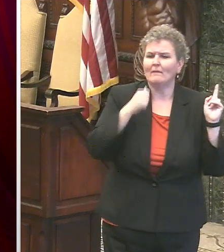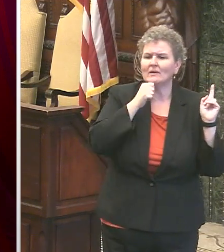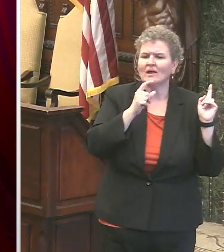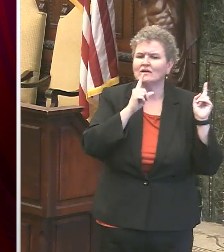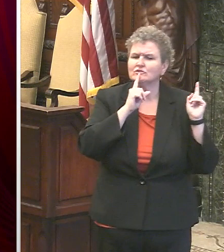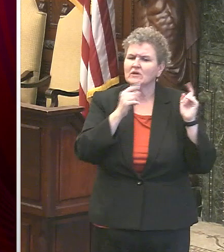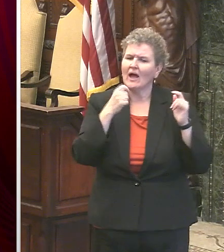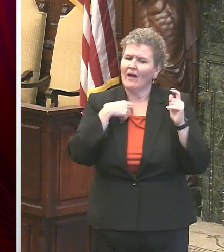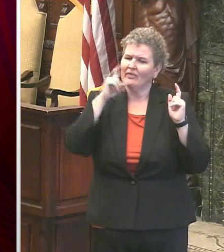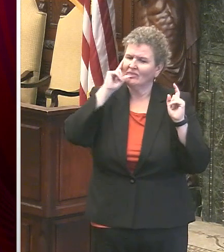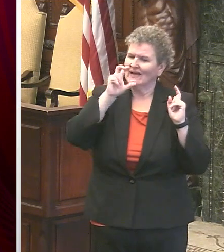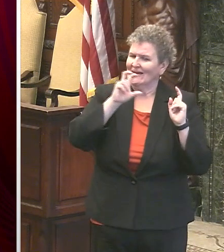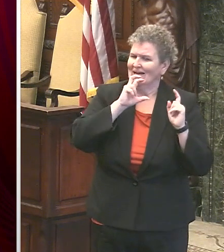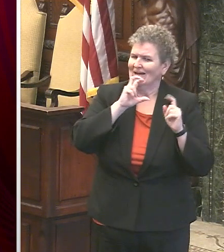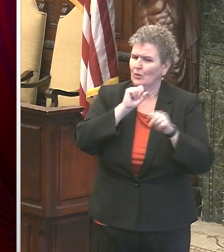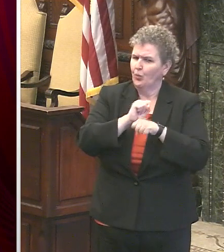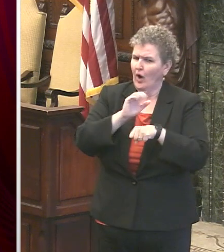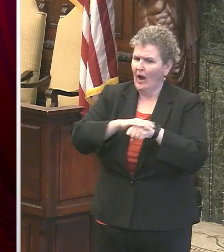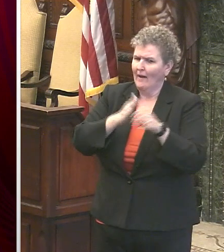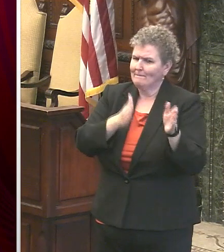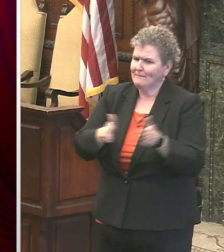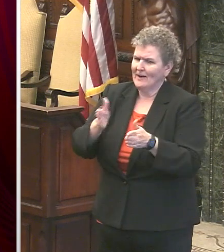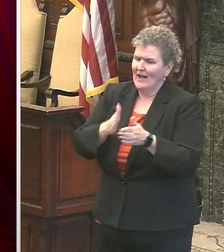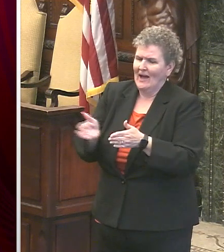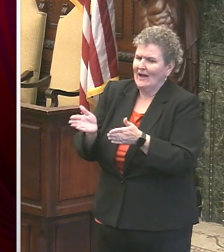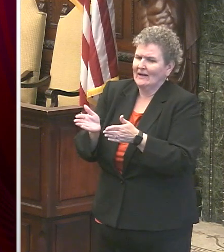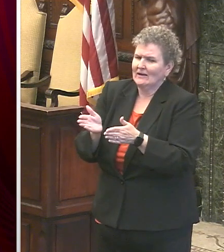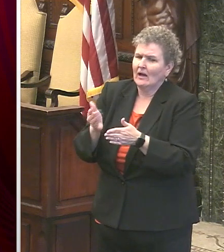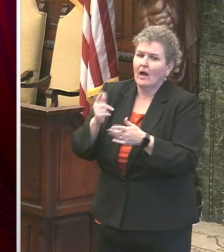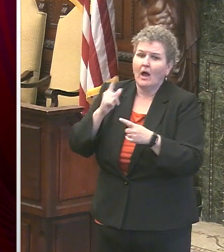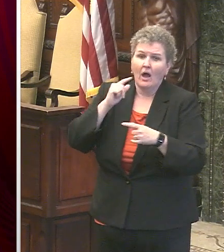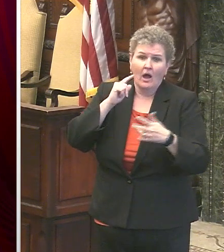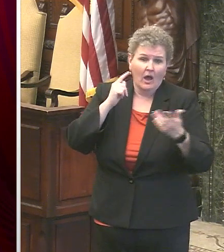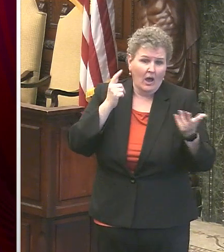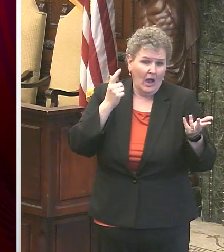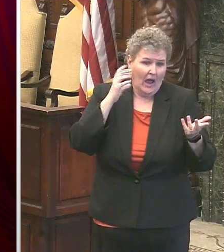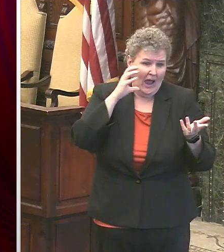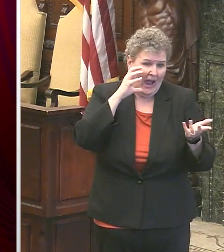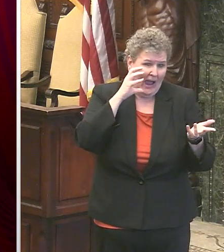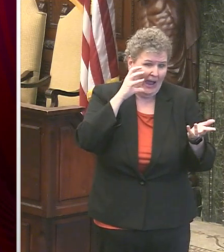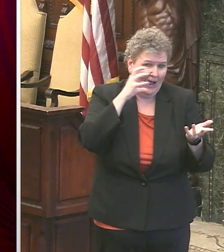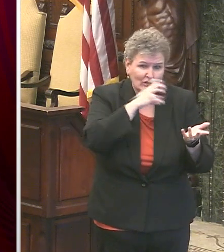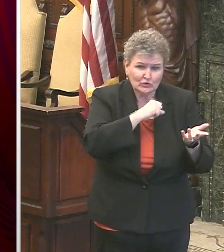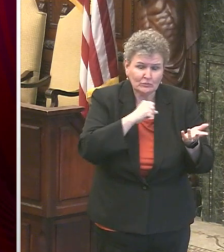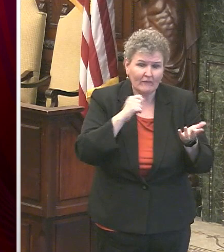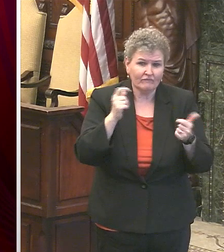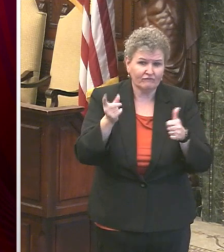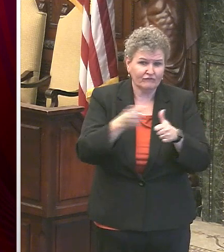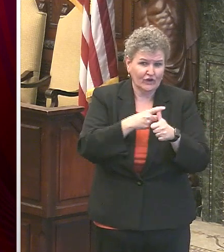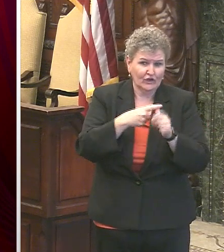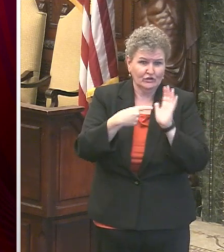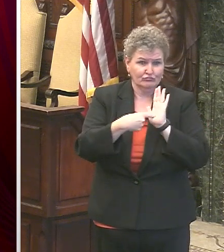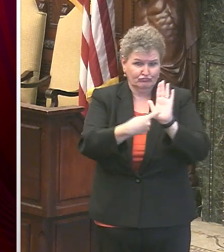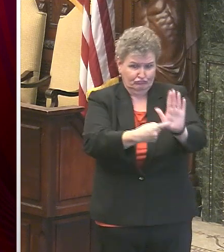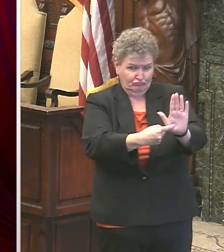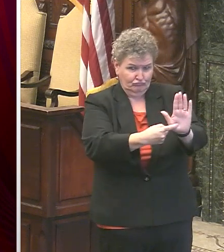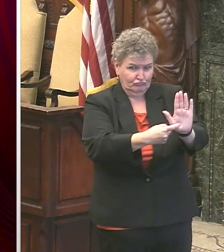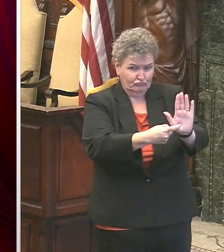on their operational plans. There won't be tailgating allowed. I assume they're going to have to present a ticket while they drive into